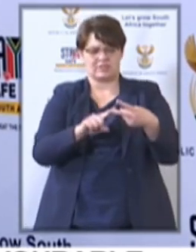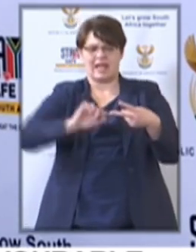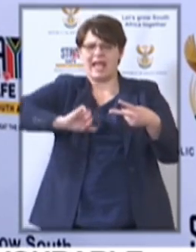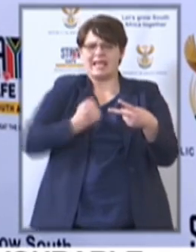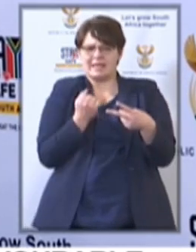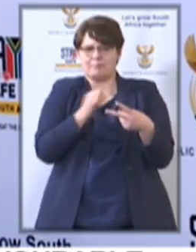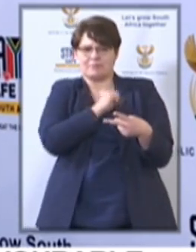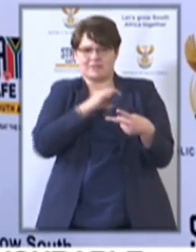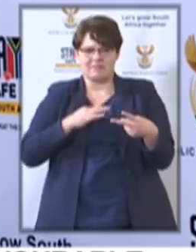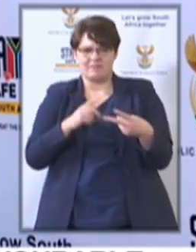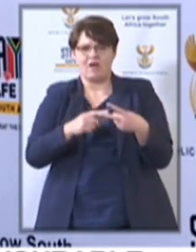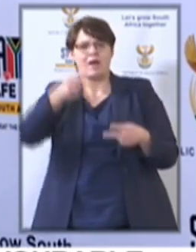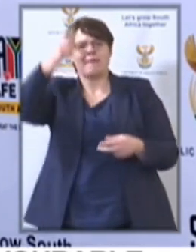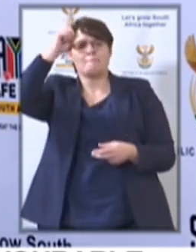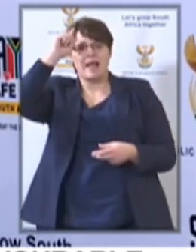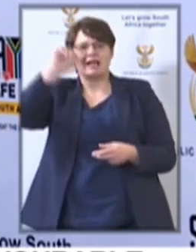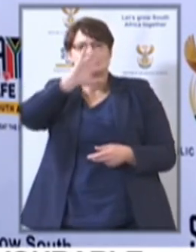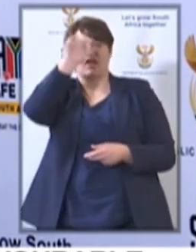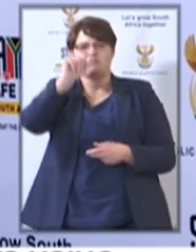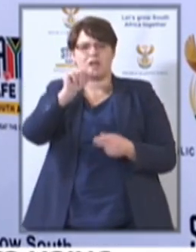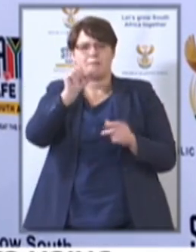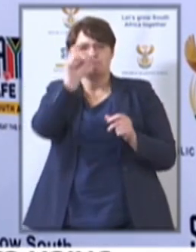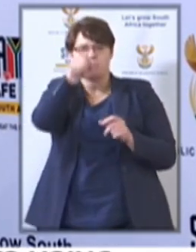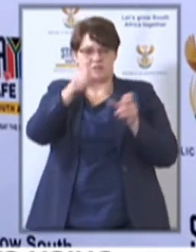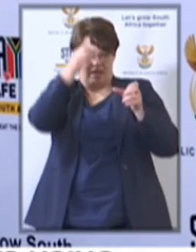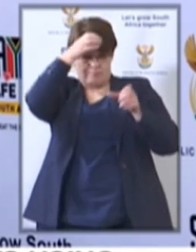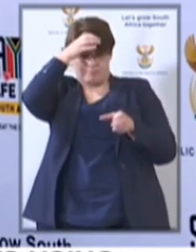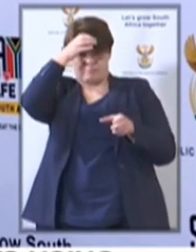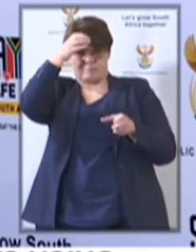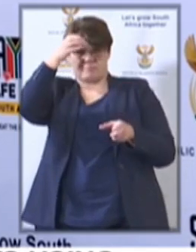and progression of Black South African academics.